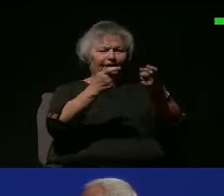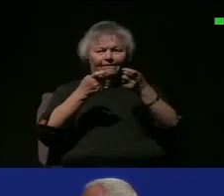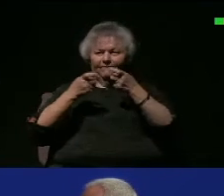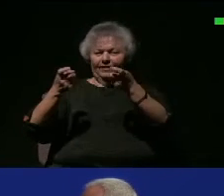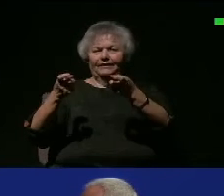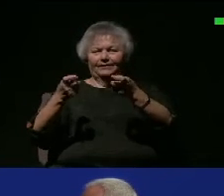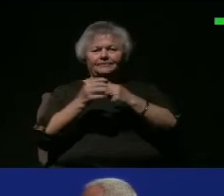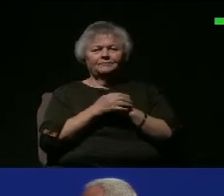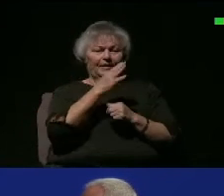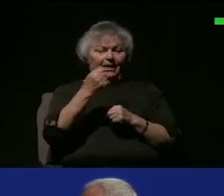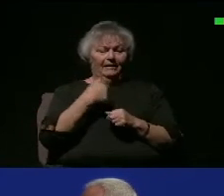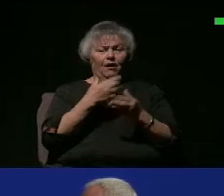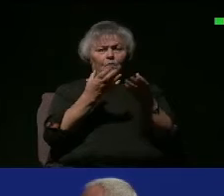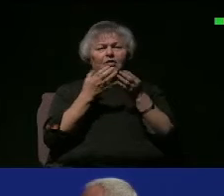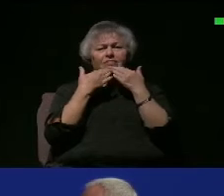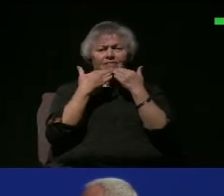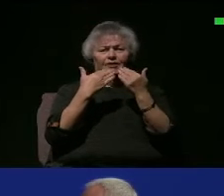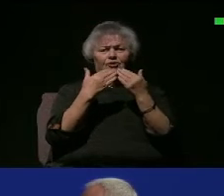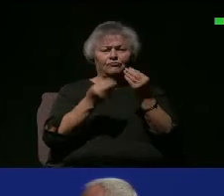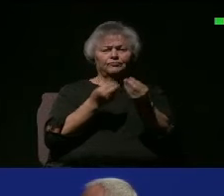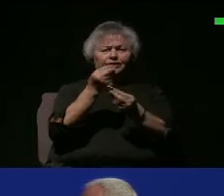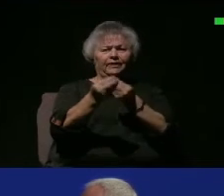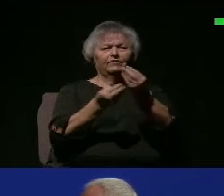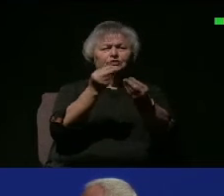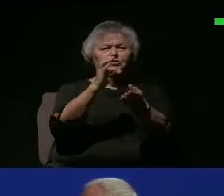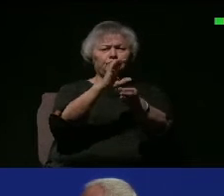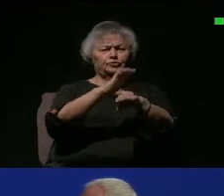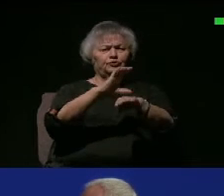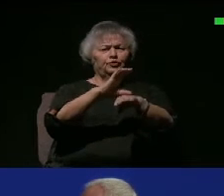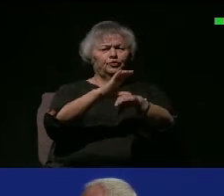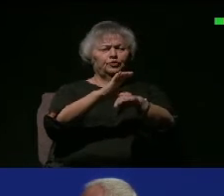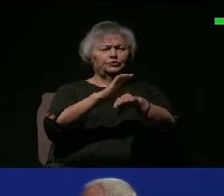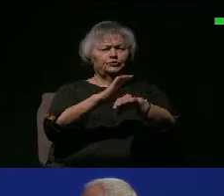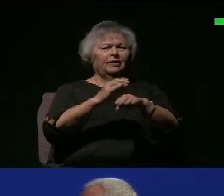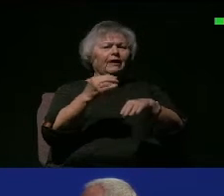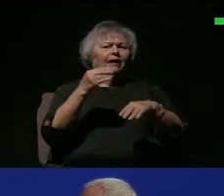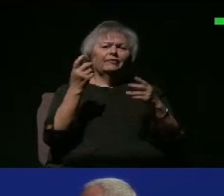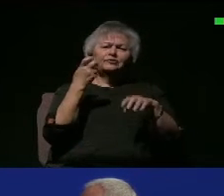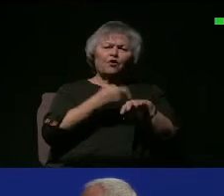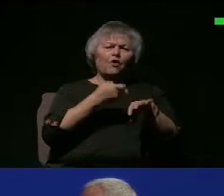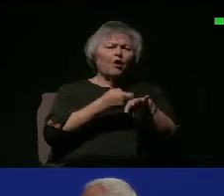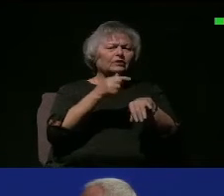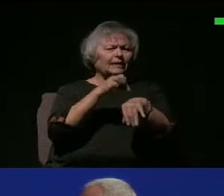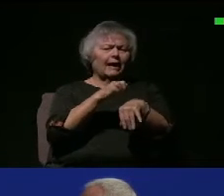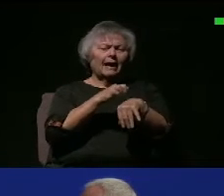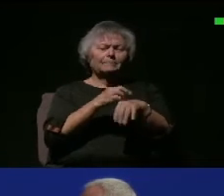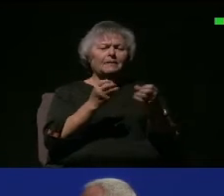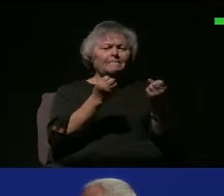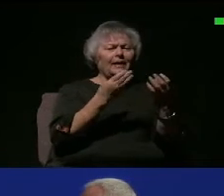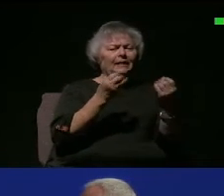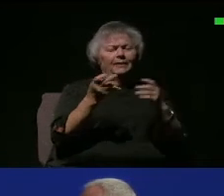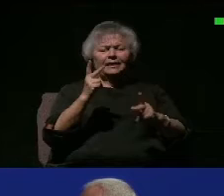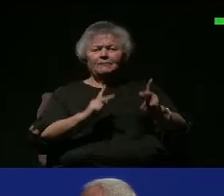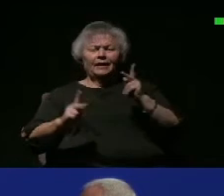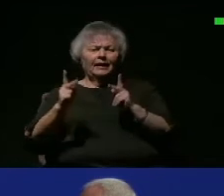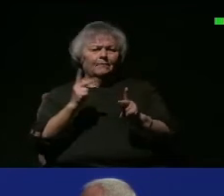you for your generosity in giving to the church during these very difficult times. So many people